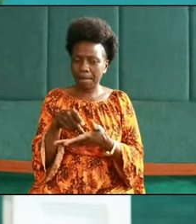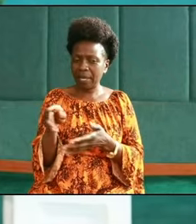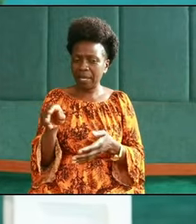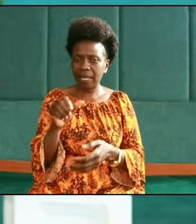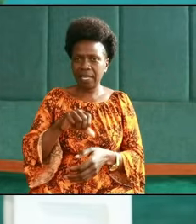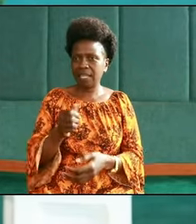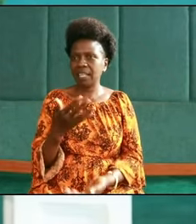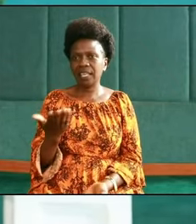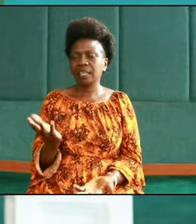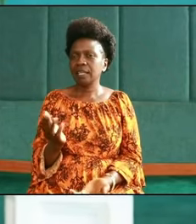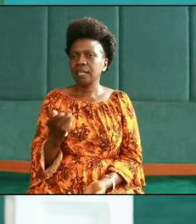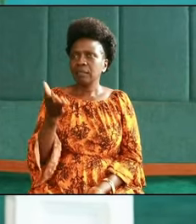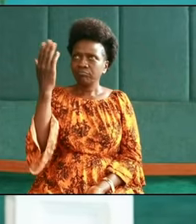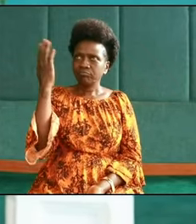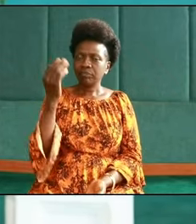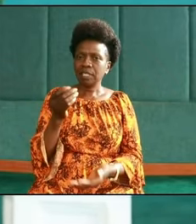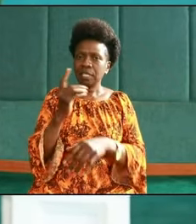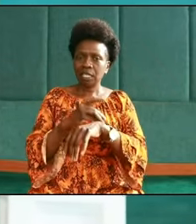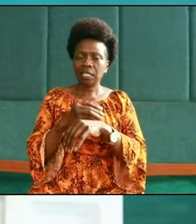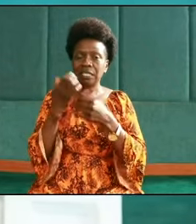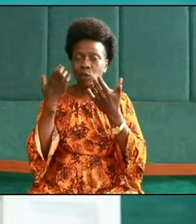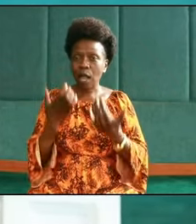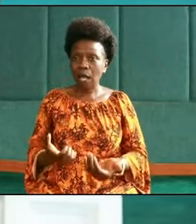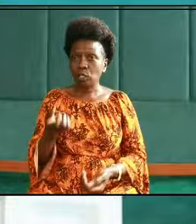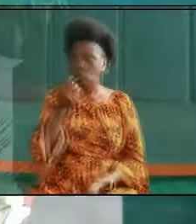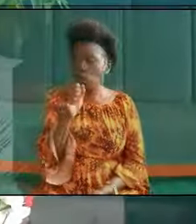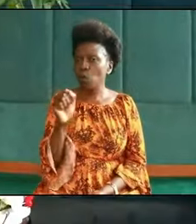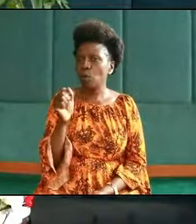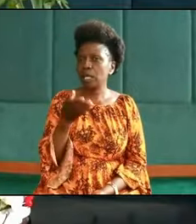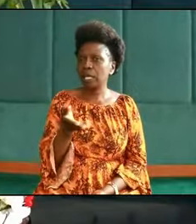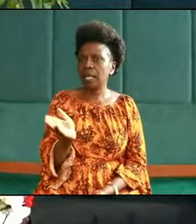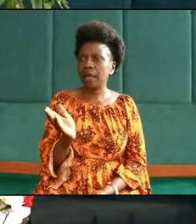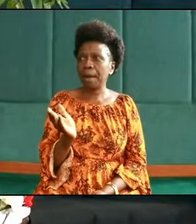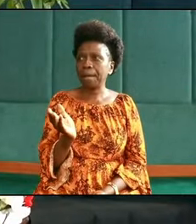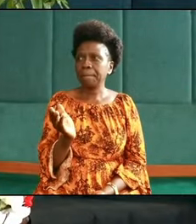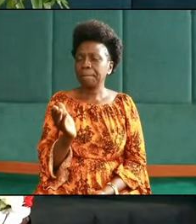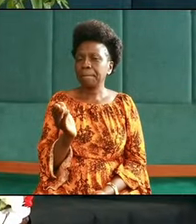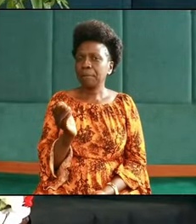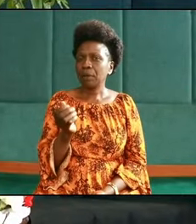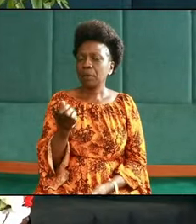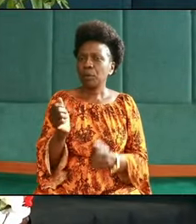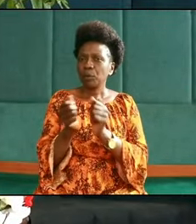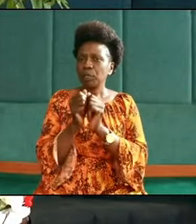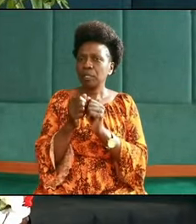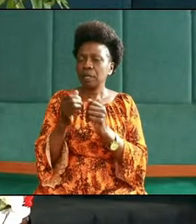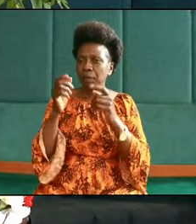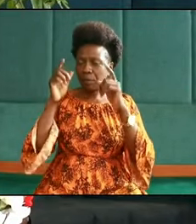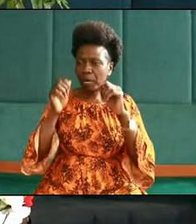anything. Those days you had to go. And so here with the bride,